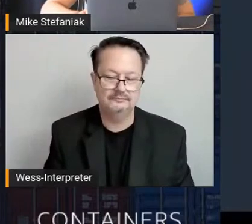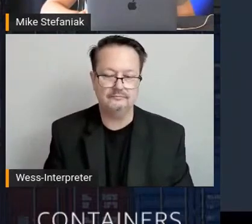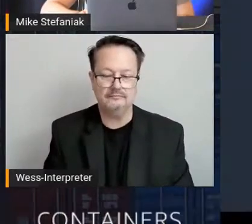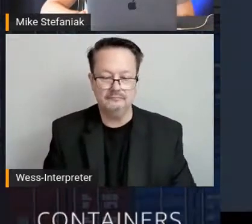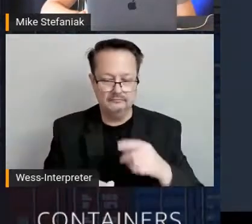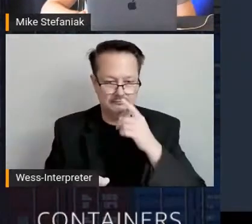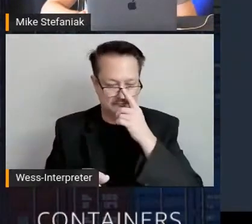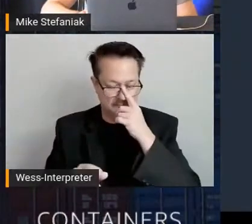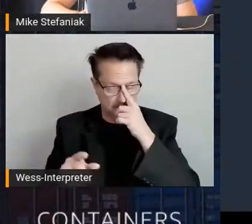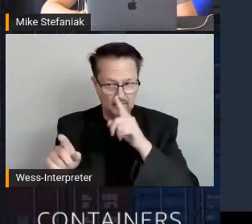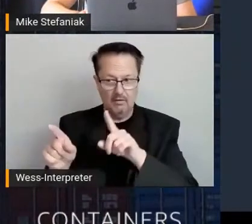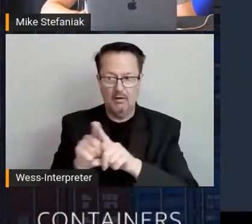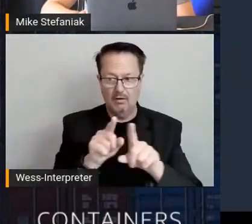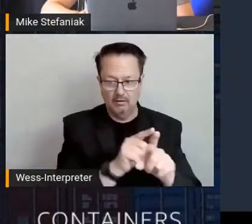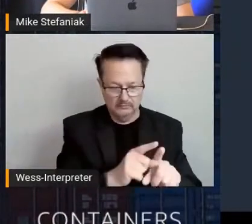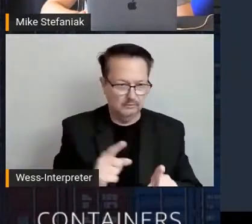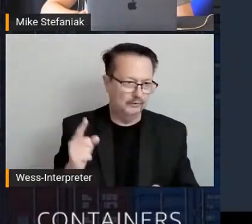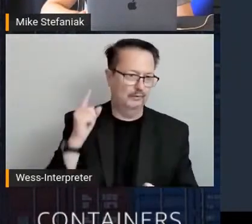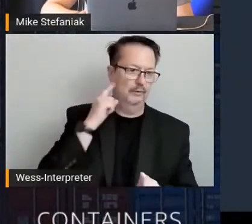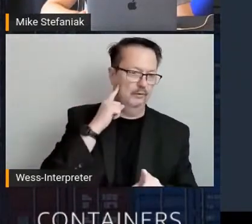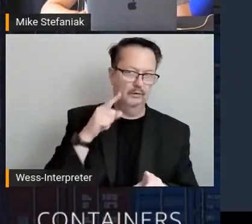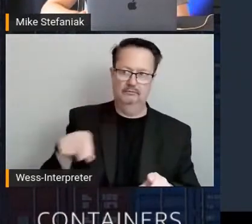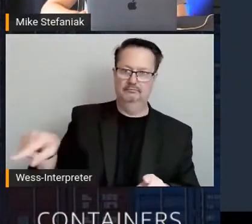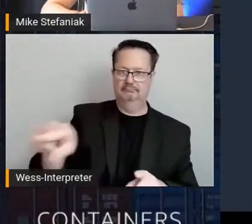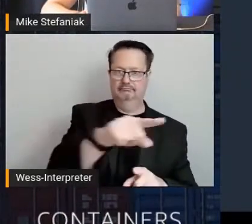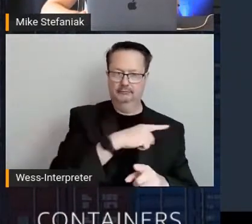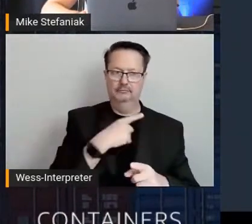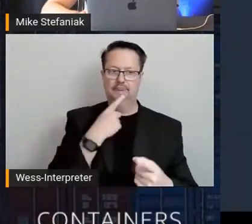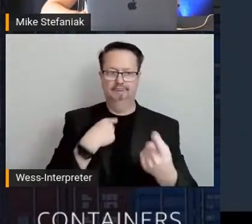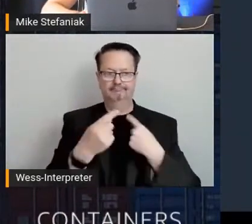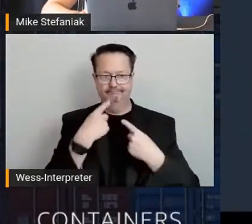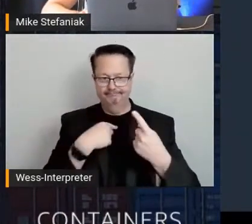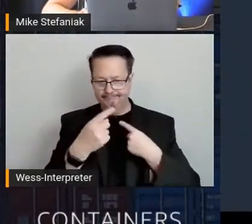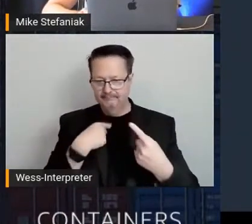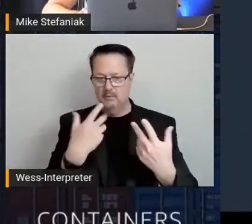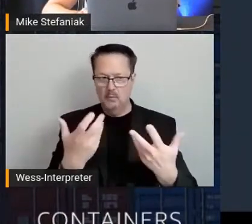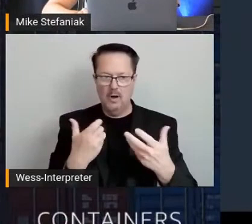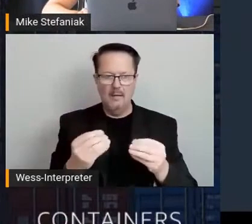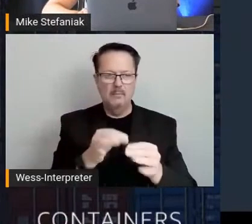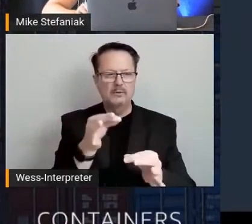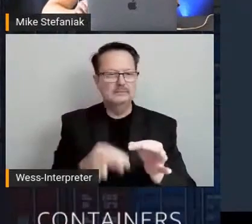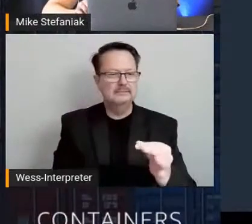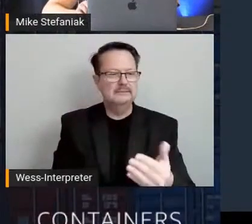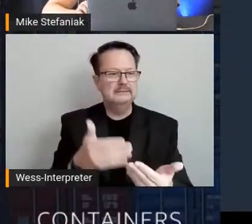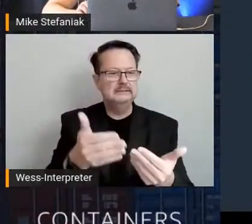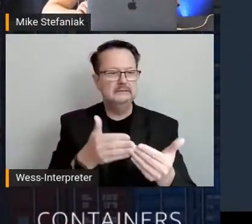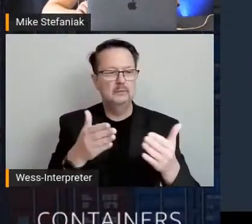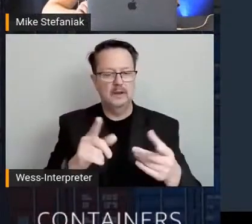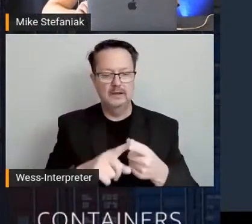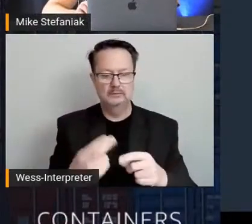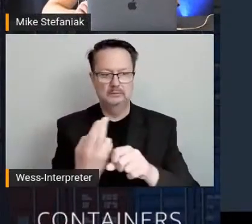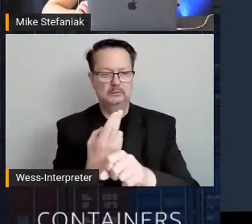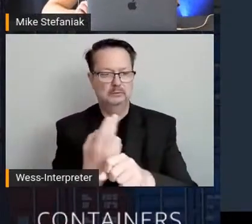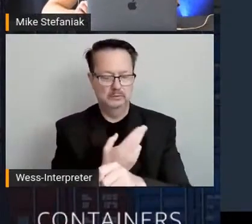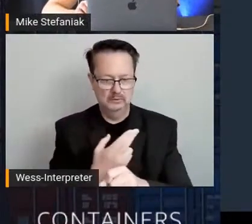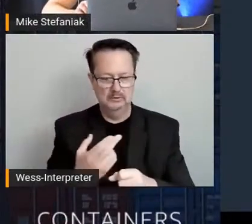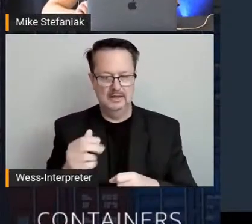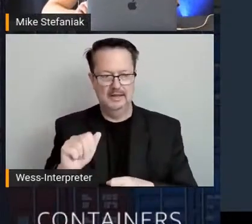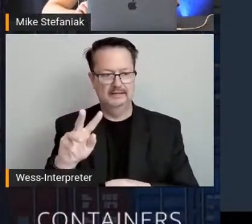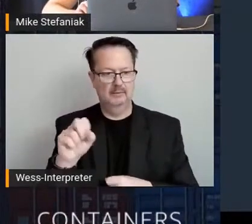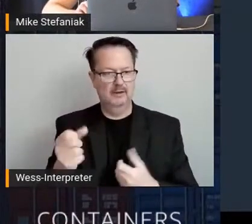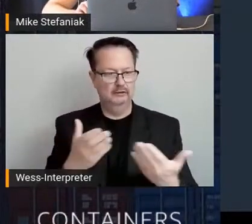We also heard from you that you want a simpler way to consume AWS services from Kubernetes, and part